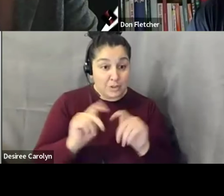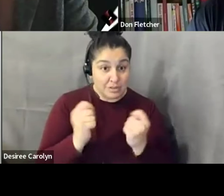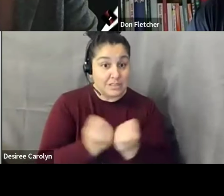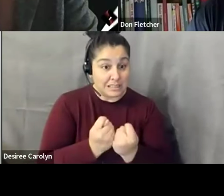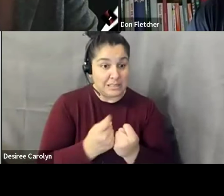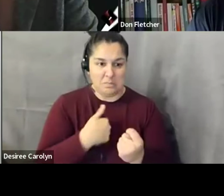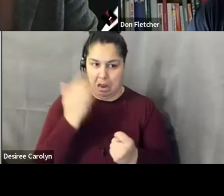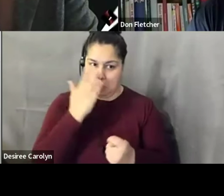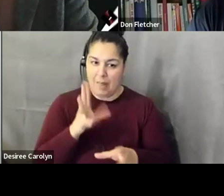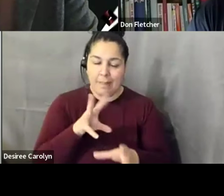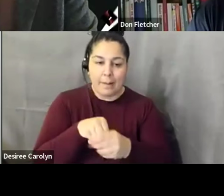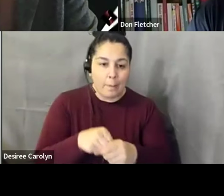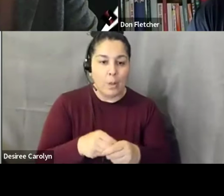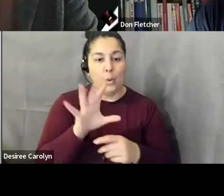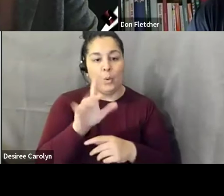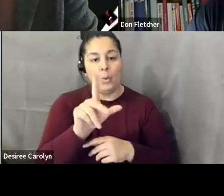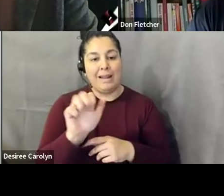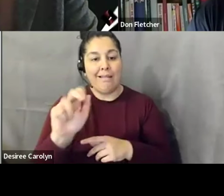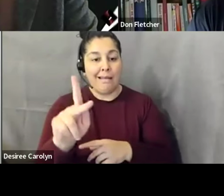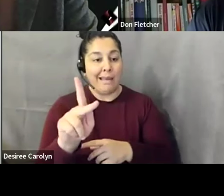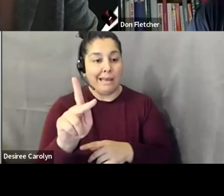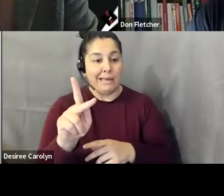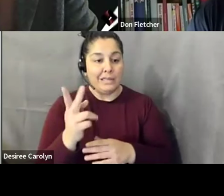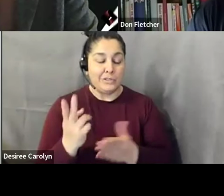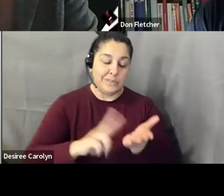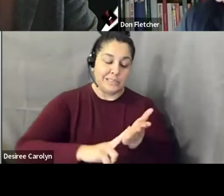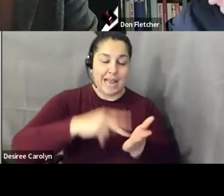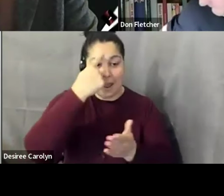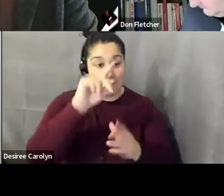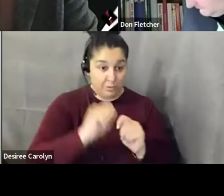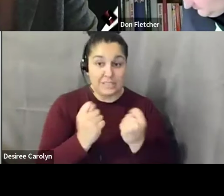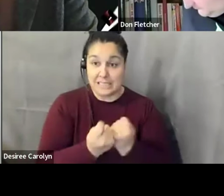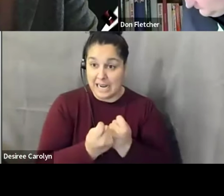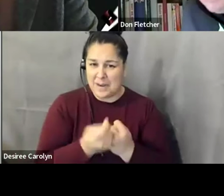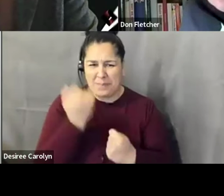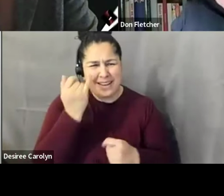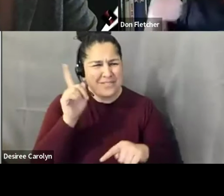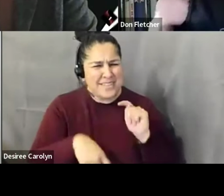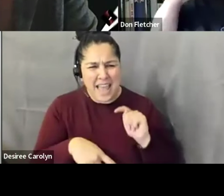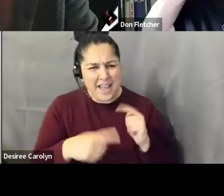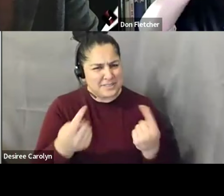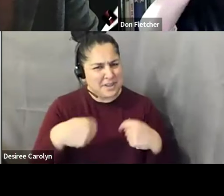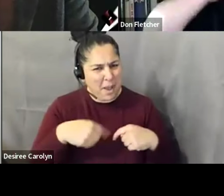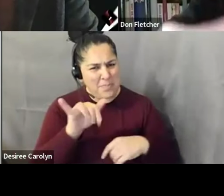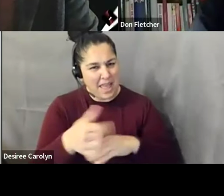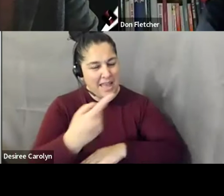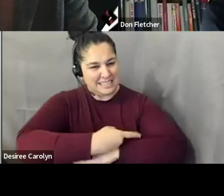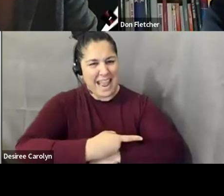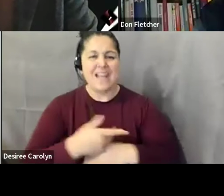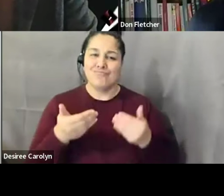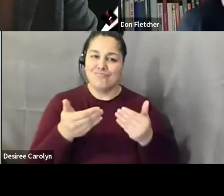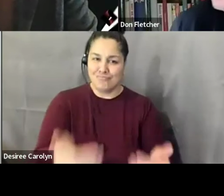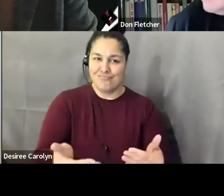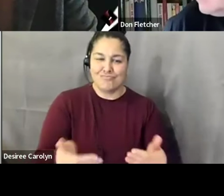a link in the chat to sign up for our team. Even if you're unable to make it that day, feel free to